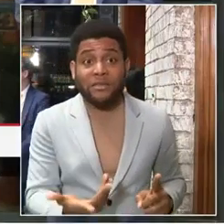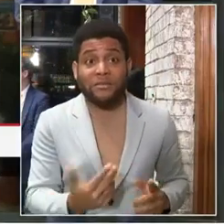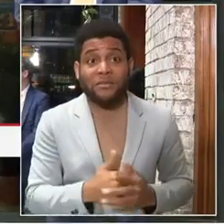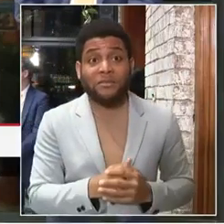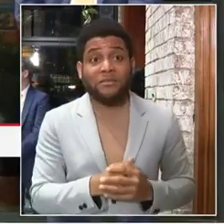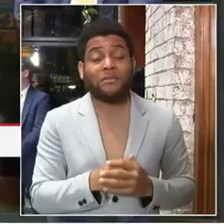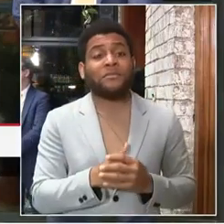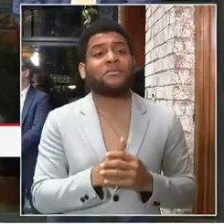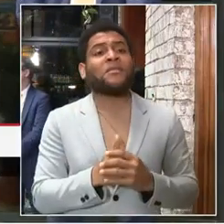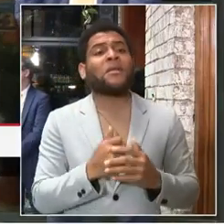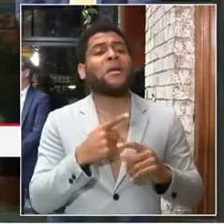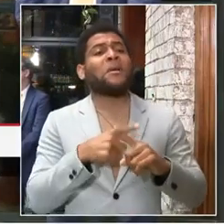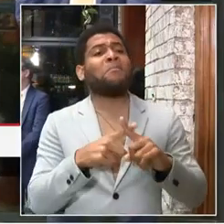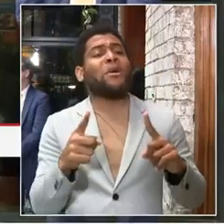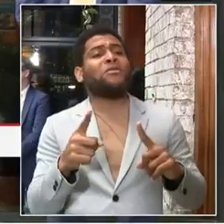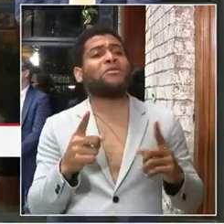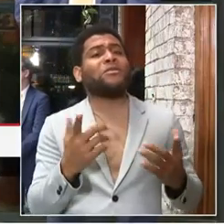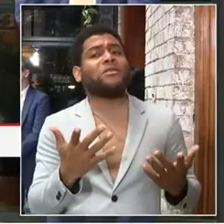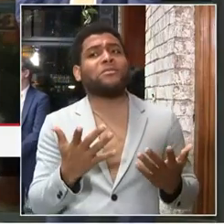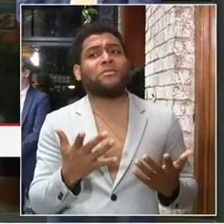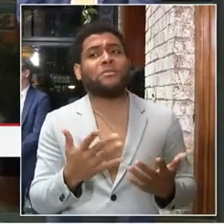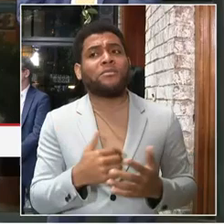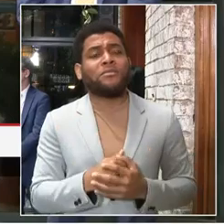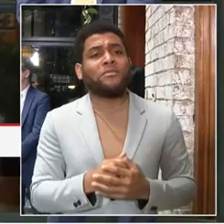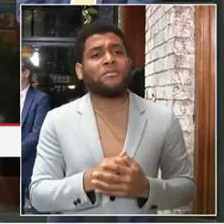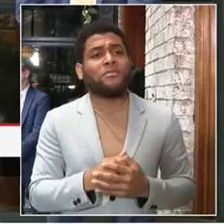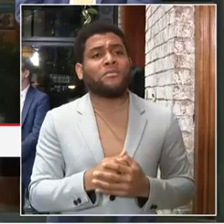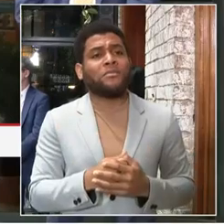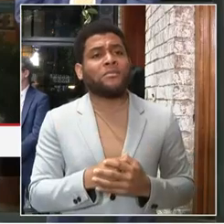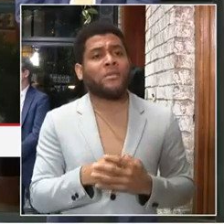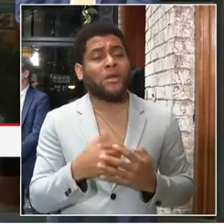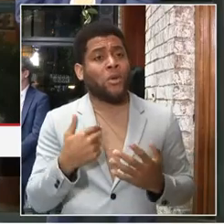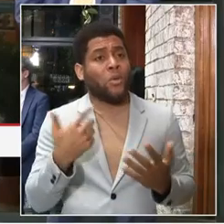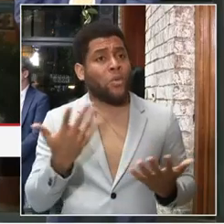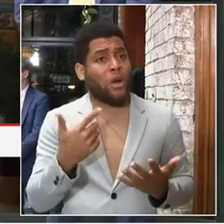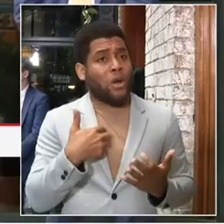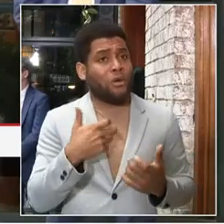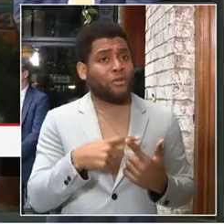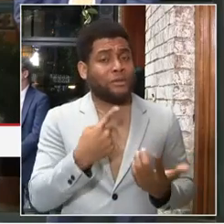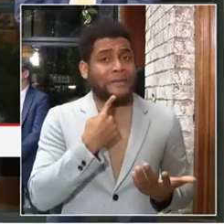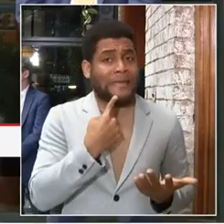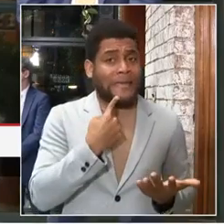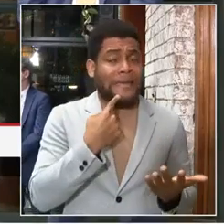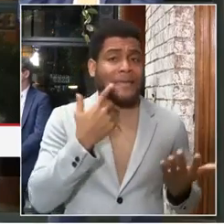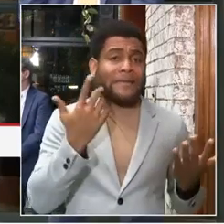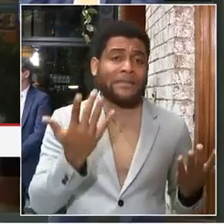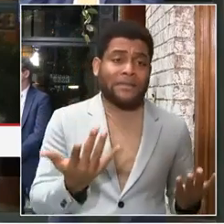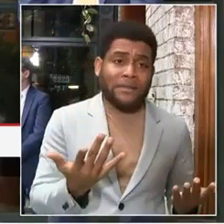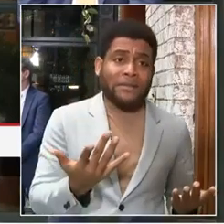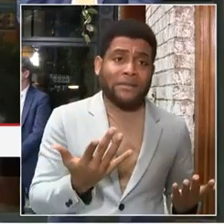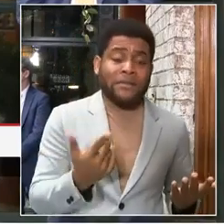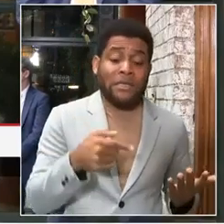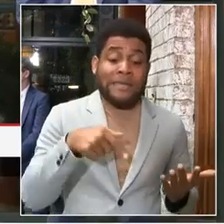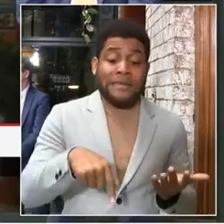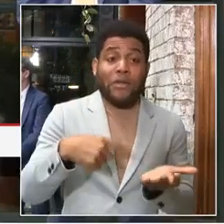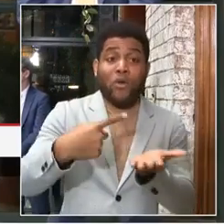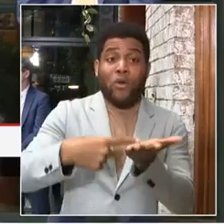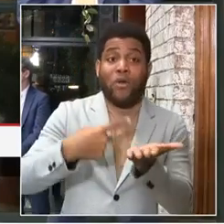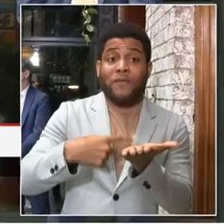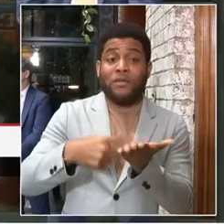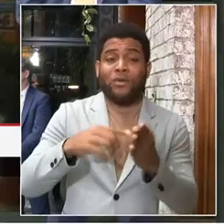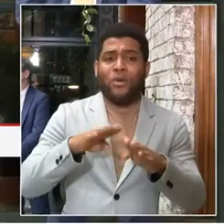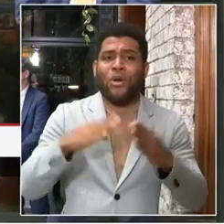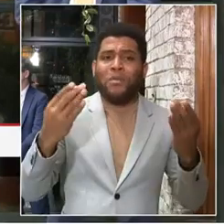of what I want to say is that since this conversation has opened up, a lot of really great ideas have